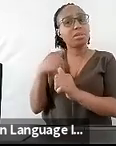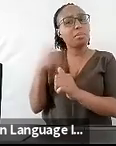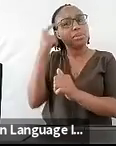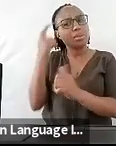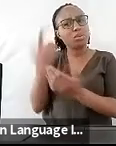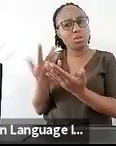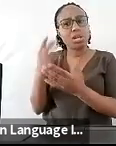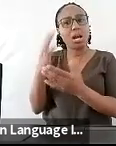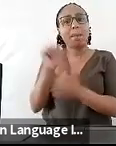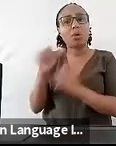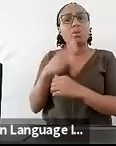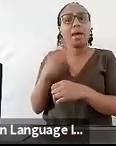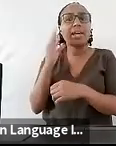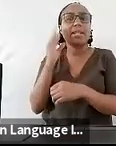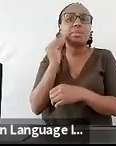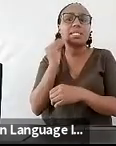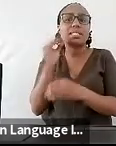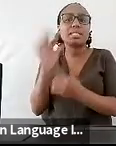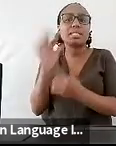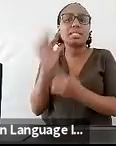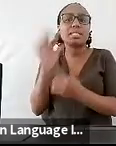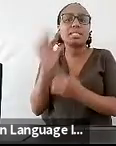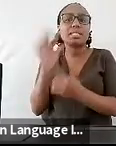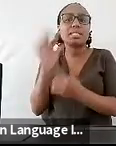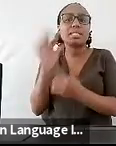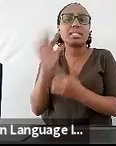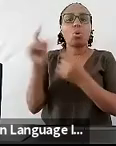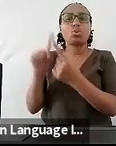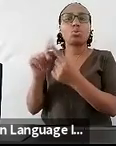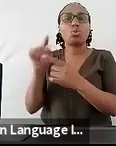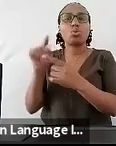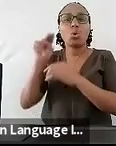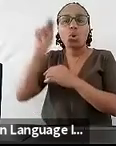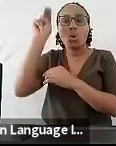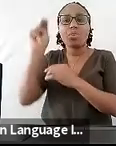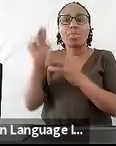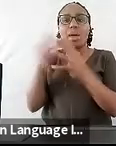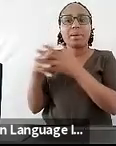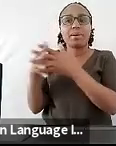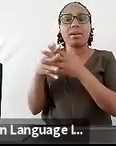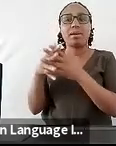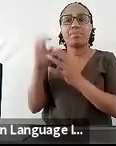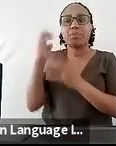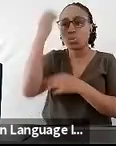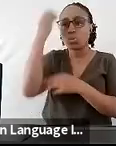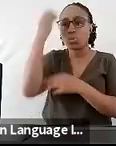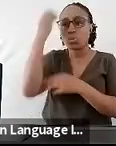to North America, Europe, but also in, you know, South Africa, and having this reaction